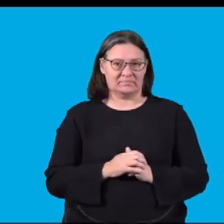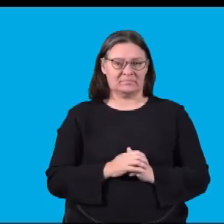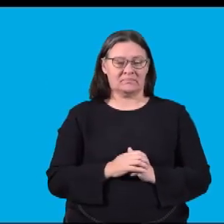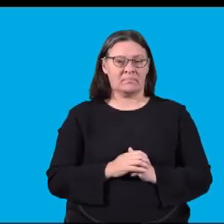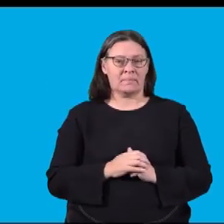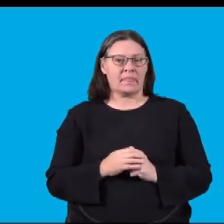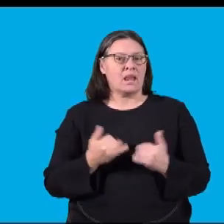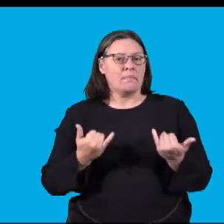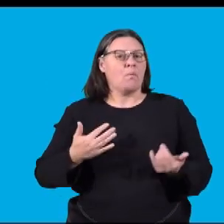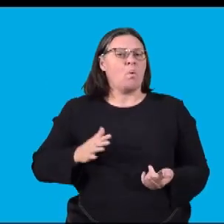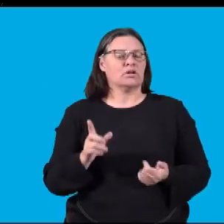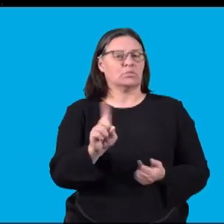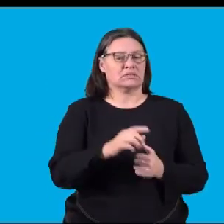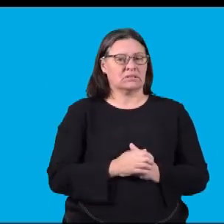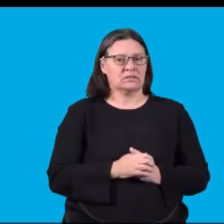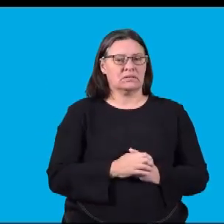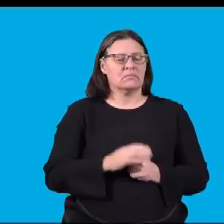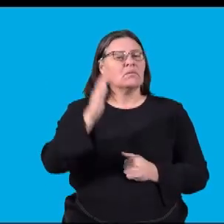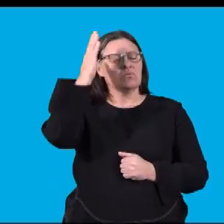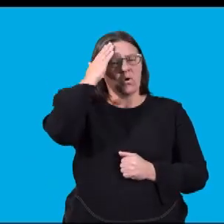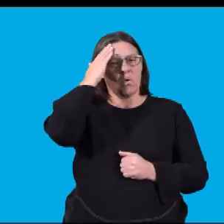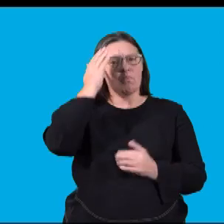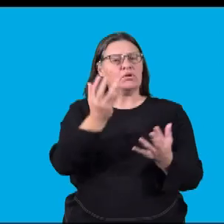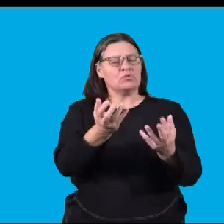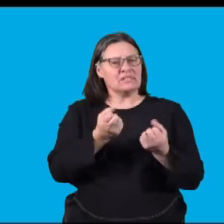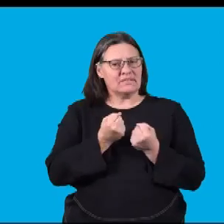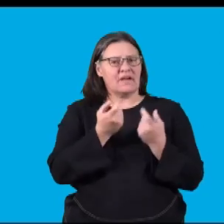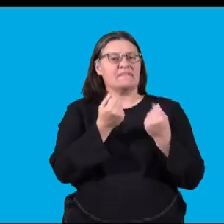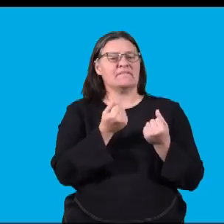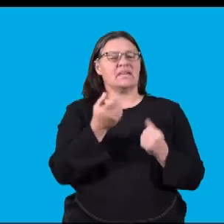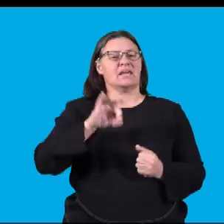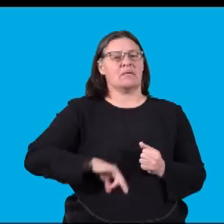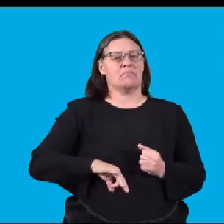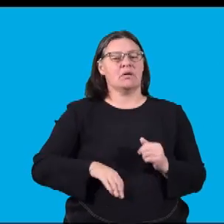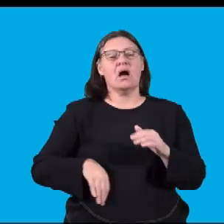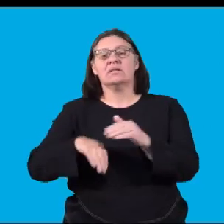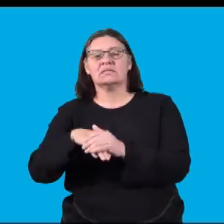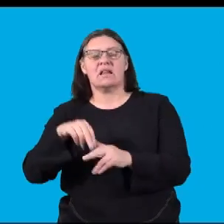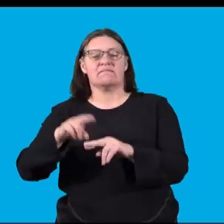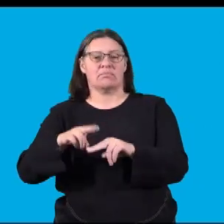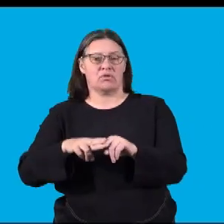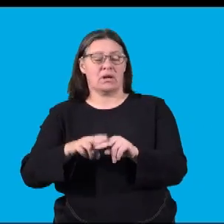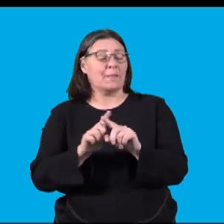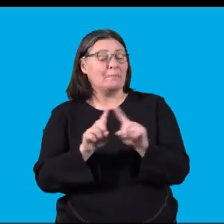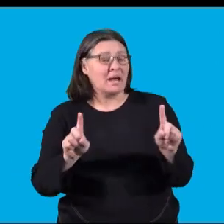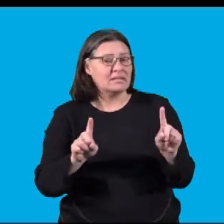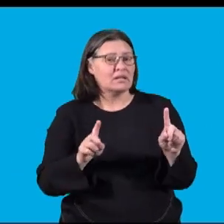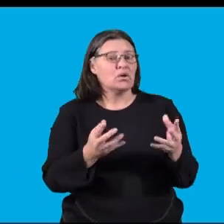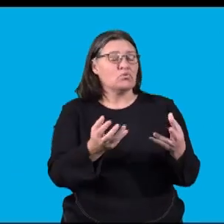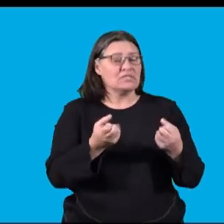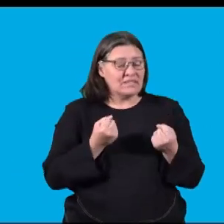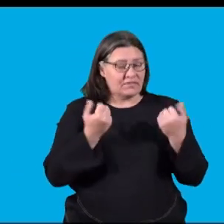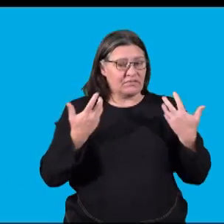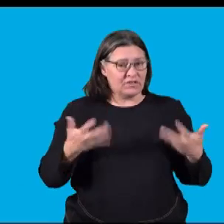47,150. What do I want? I know that I must receive fee income until February. However,